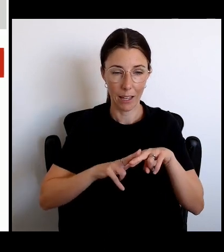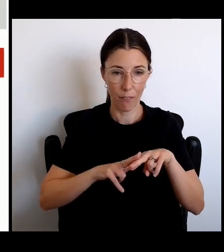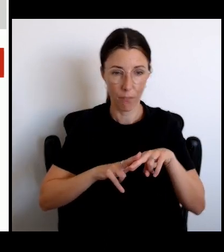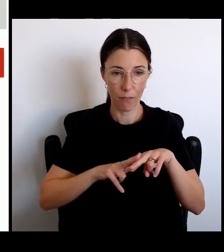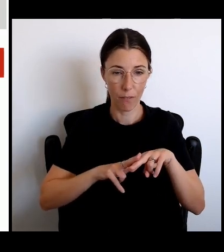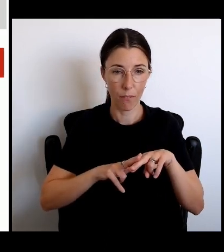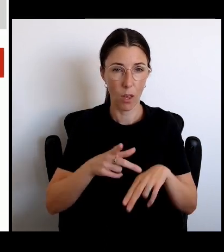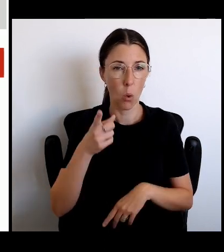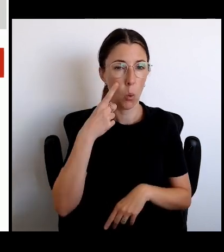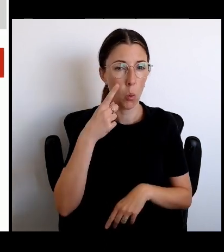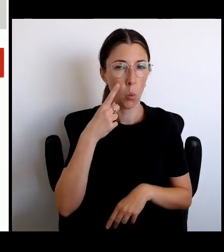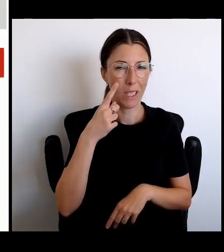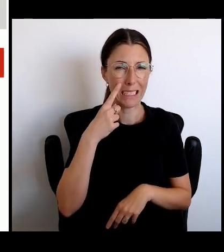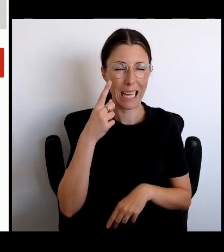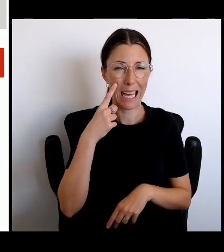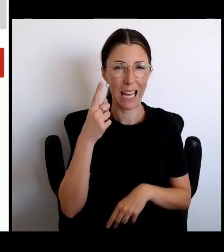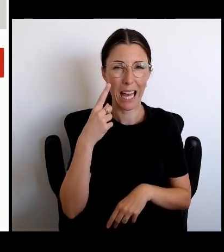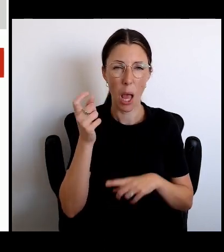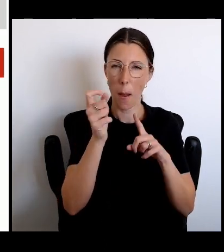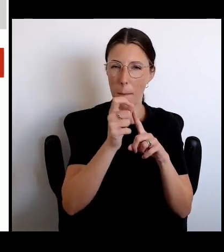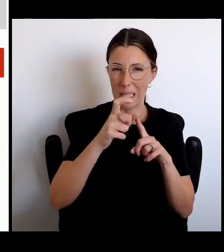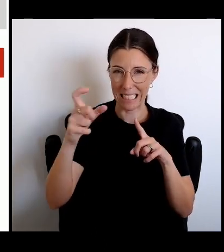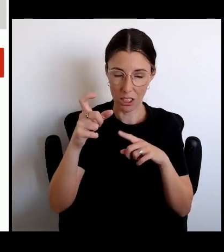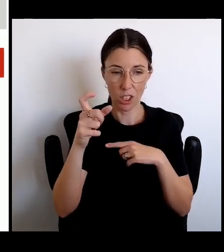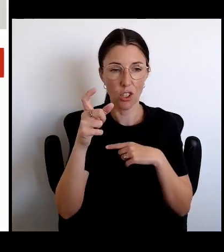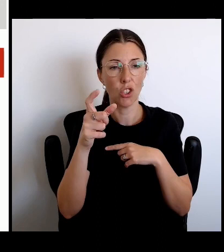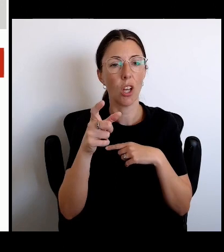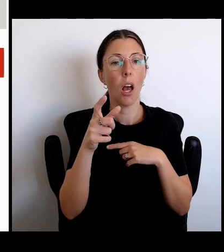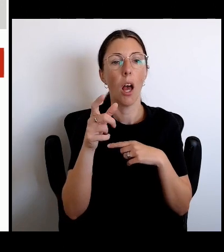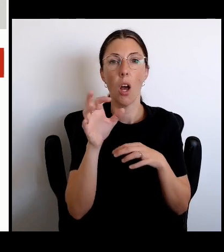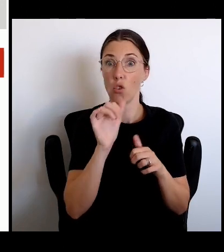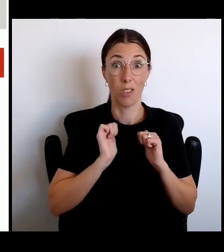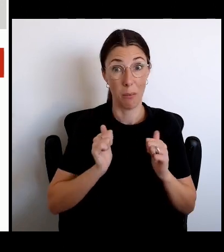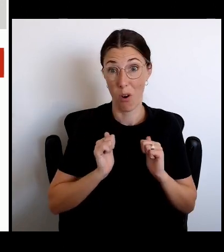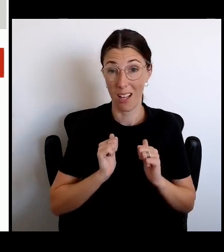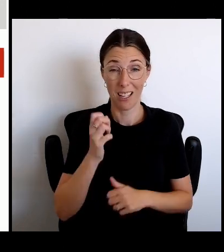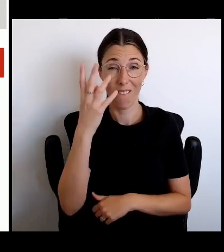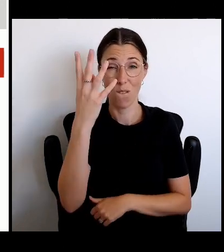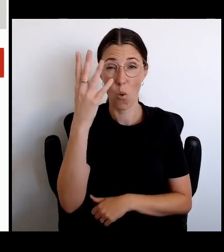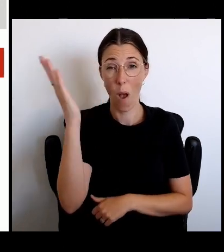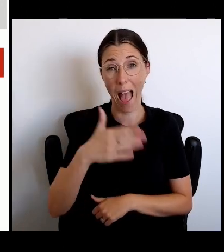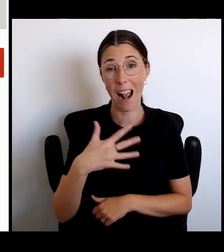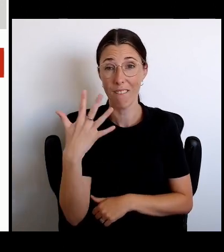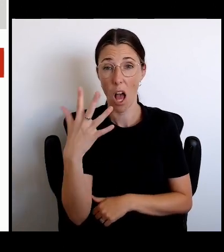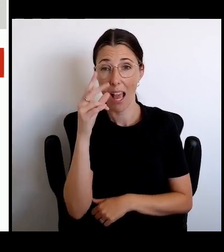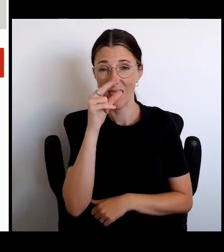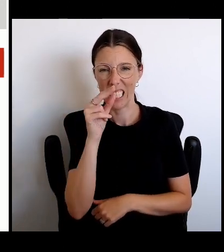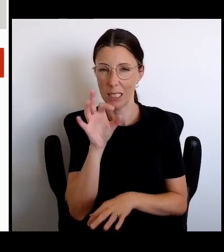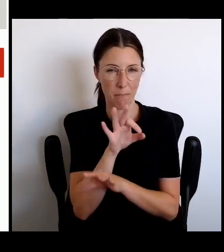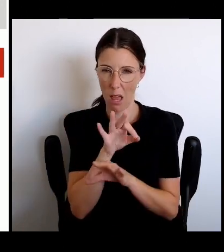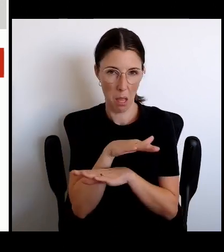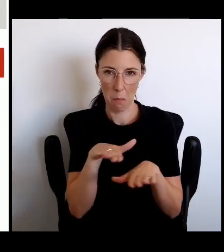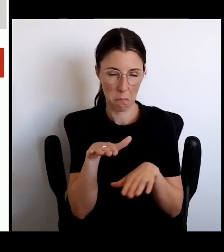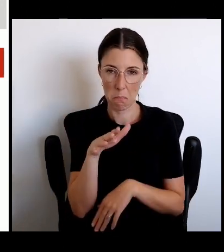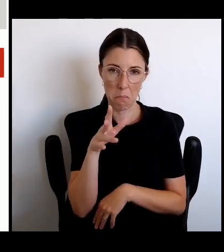by proportion of the segments, we see that, not surprisingly, given 4 in 5 teenagers don't vape, that most